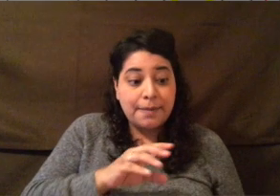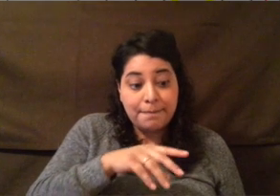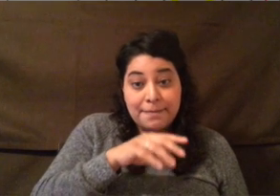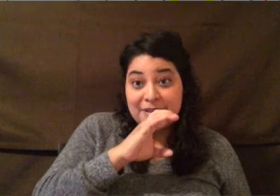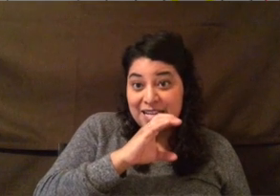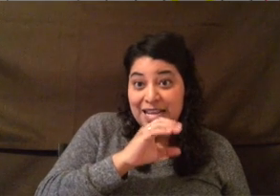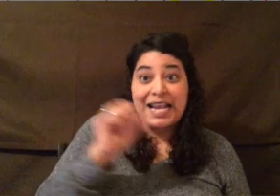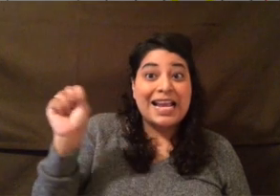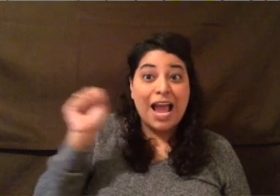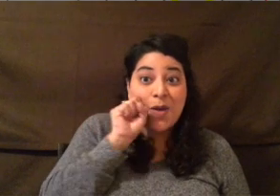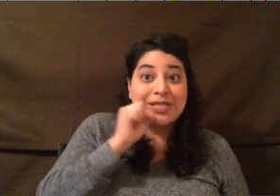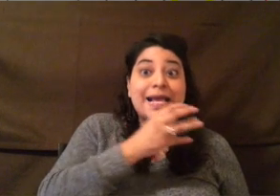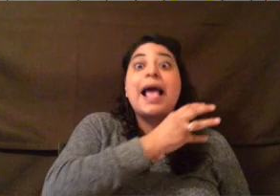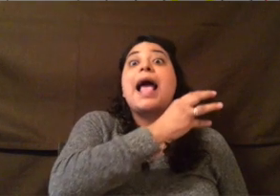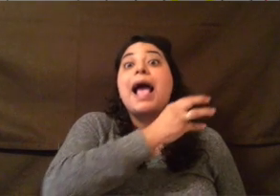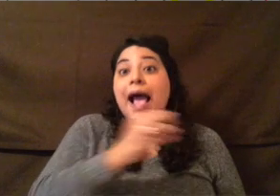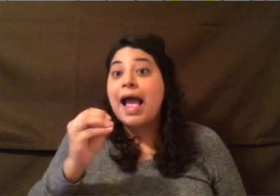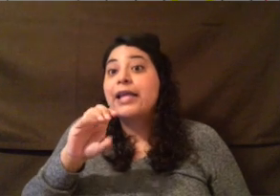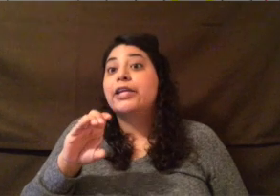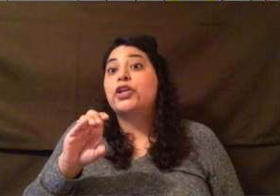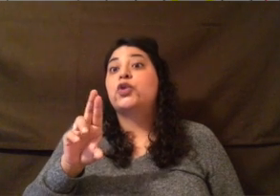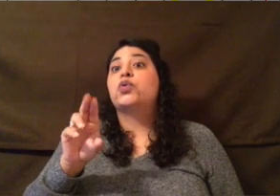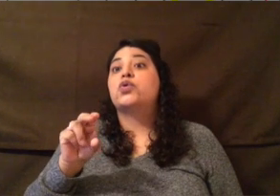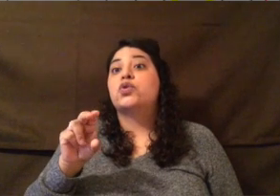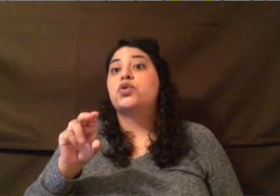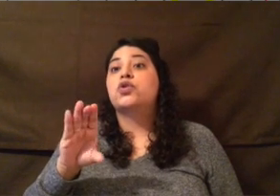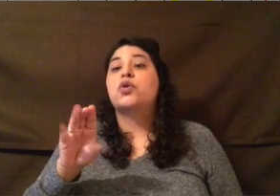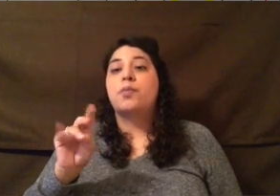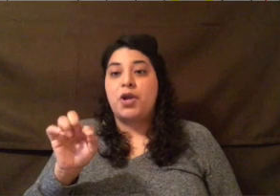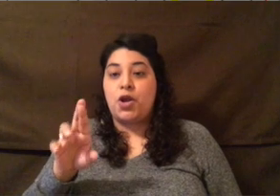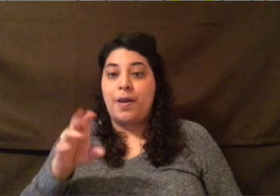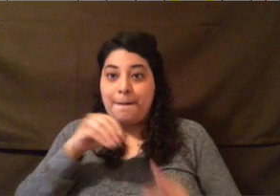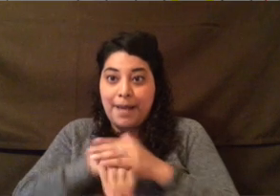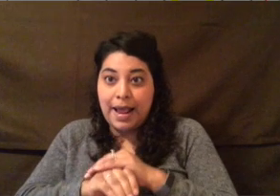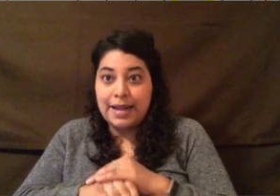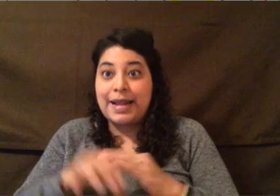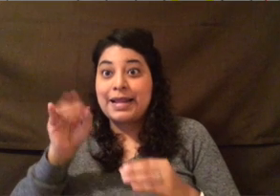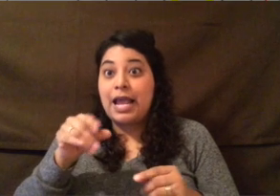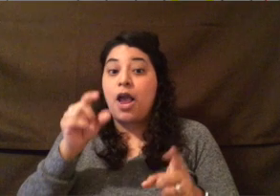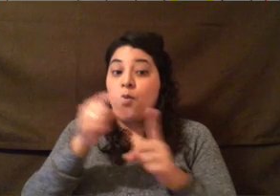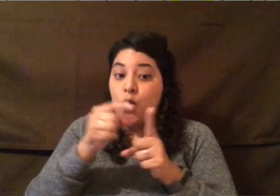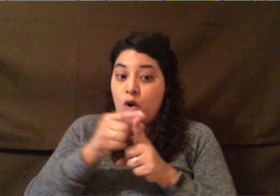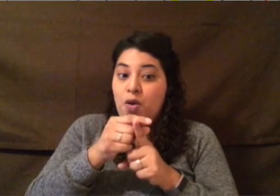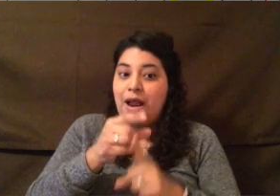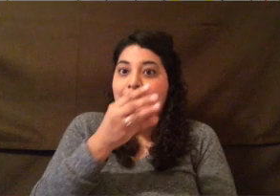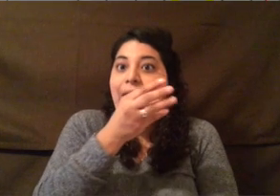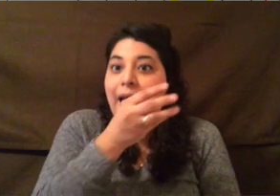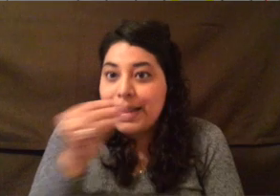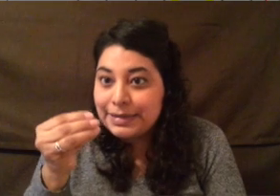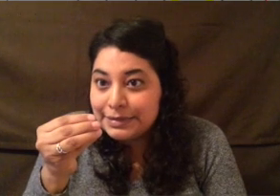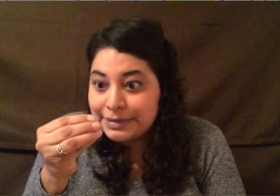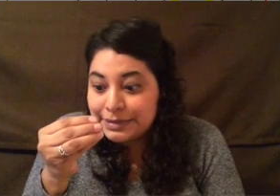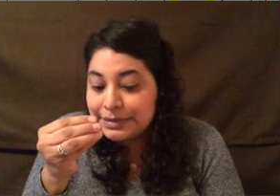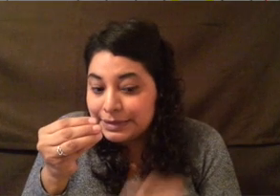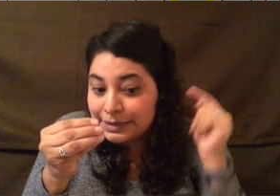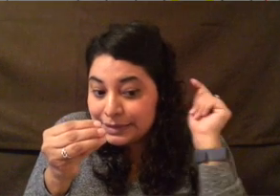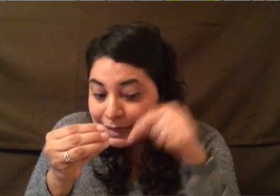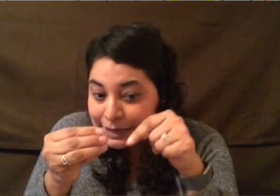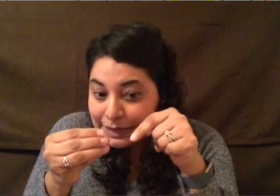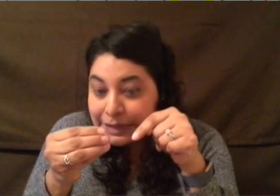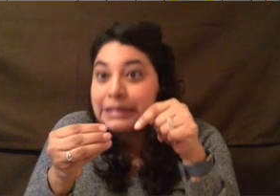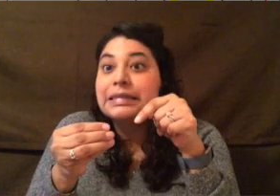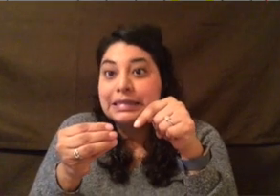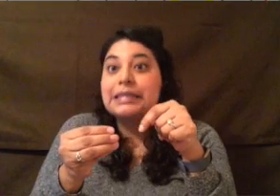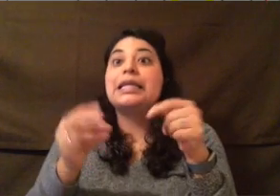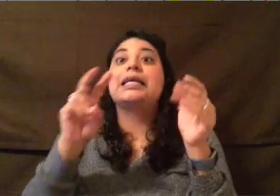got another one of those key words. That word right there, and. Okay, so we are going to go